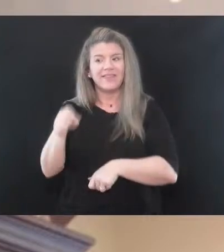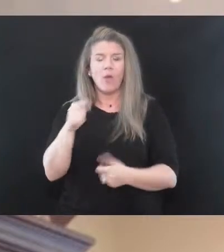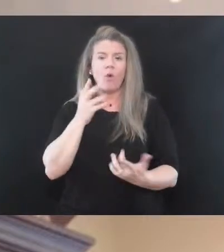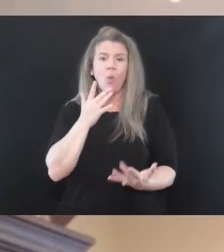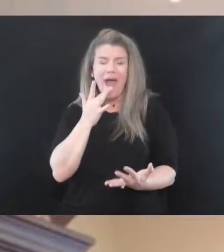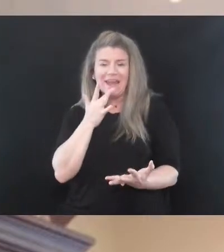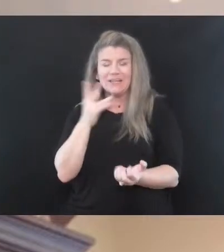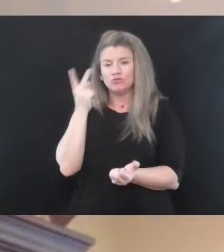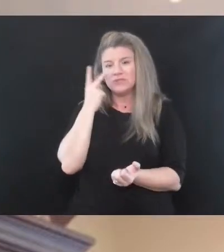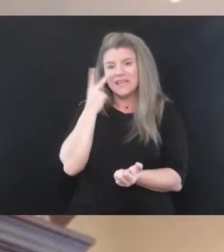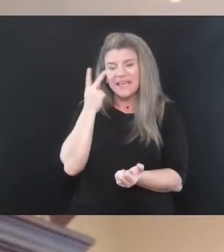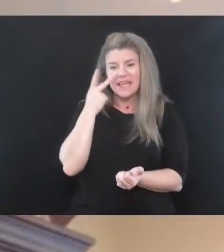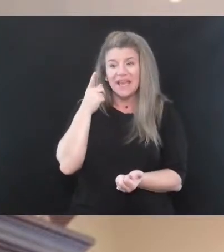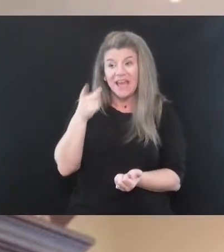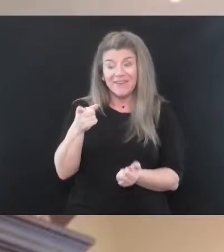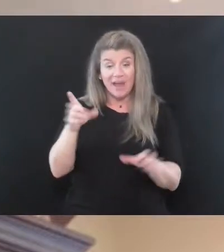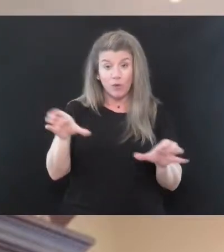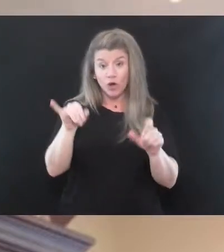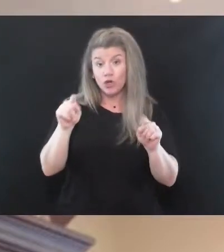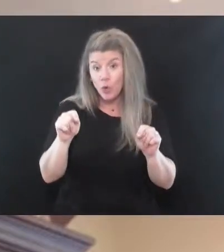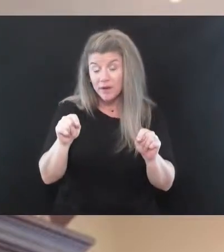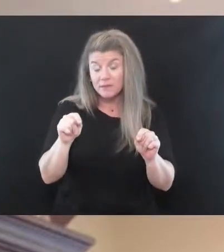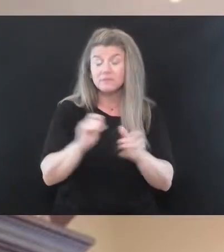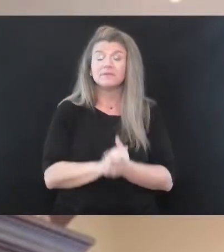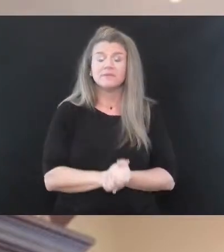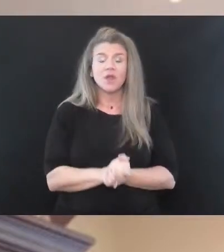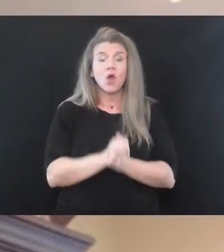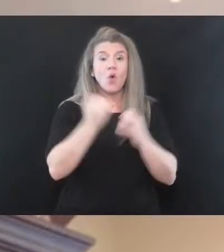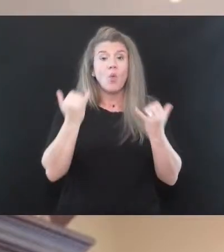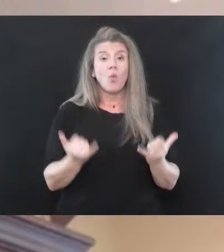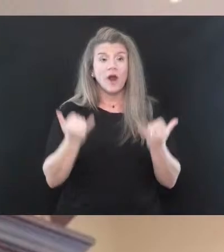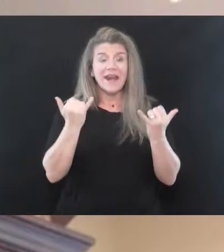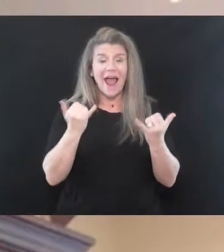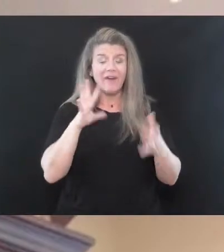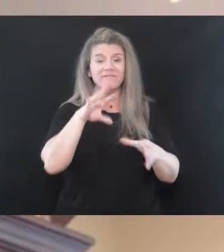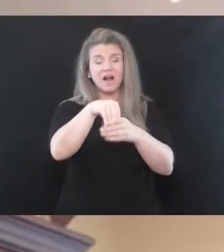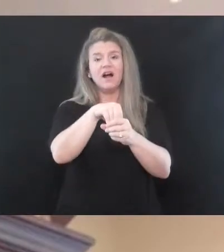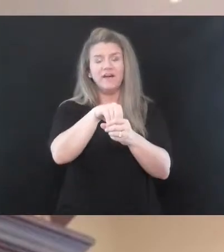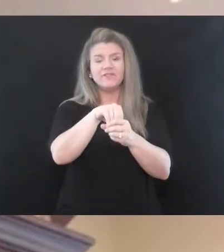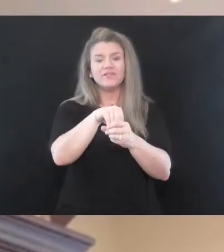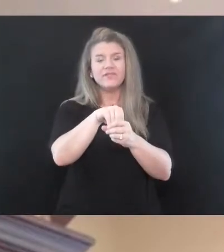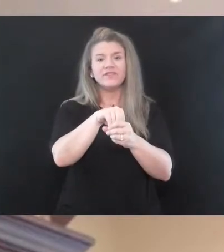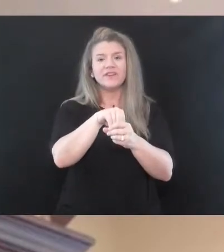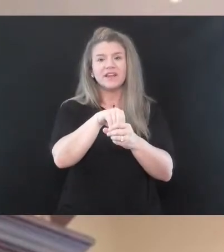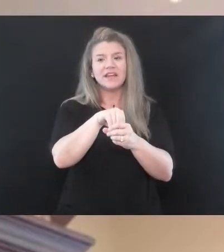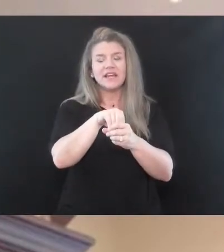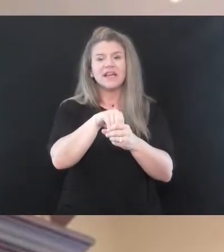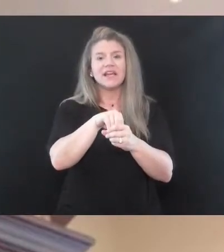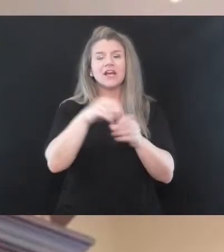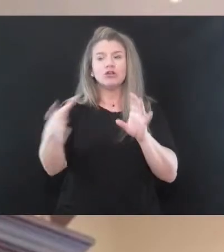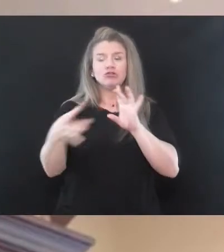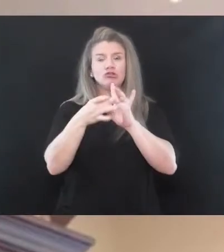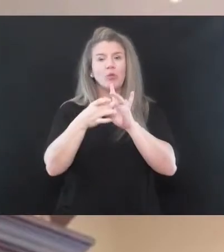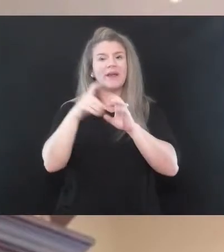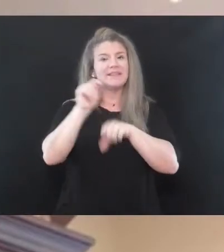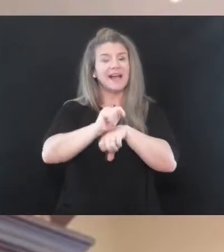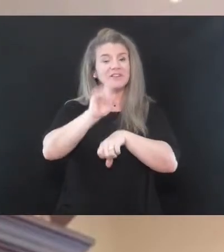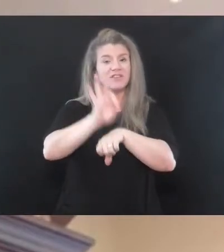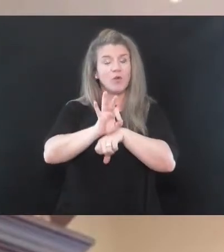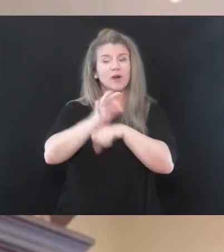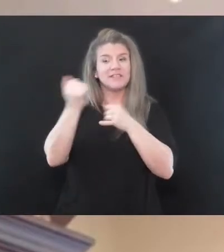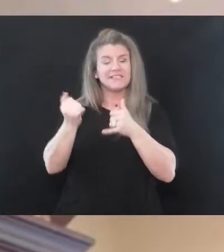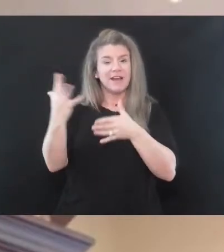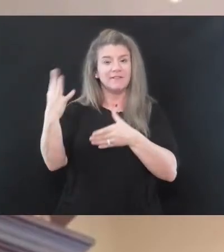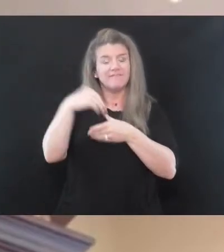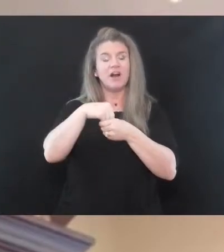to see if they were going to do it. We are now engaged, and the JIADF Joint Interagency Task Force is engaged